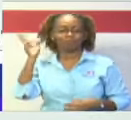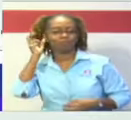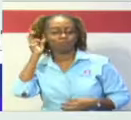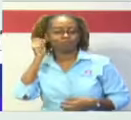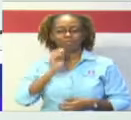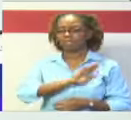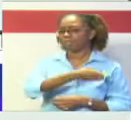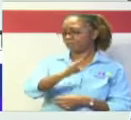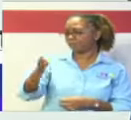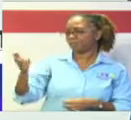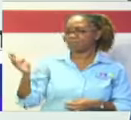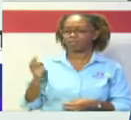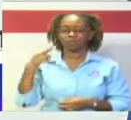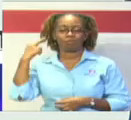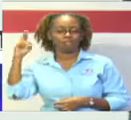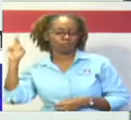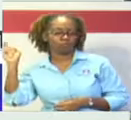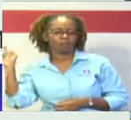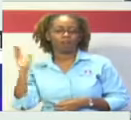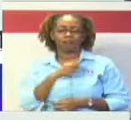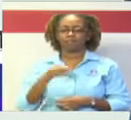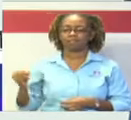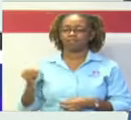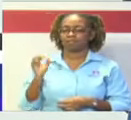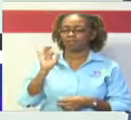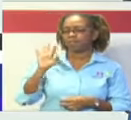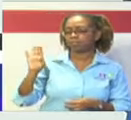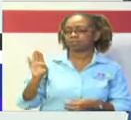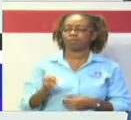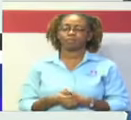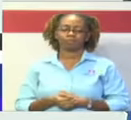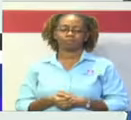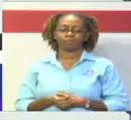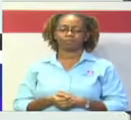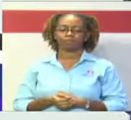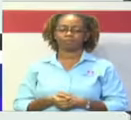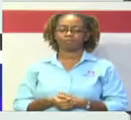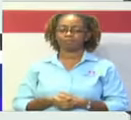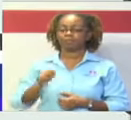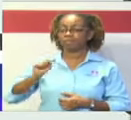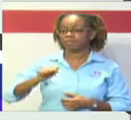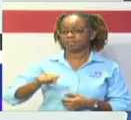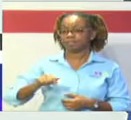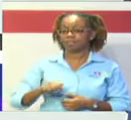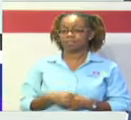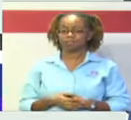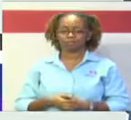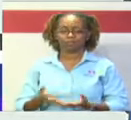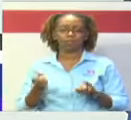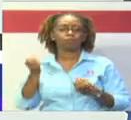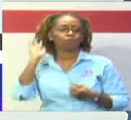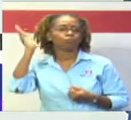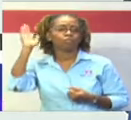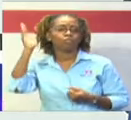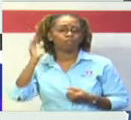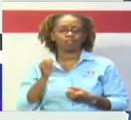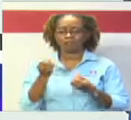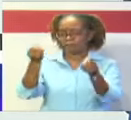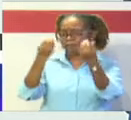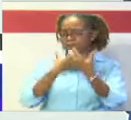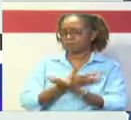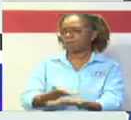media houses and social media platforms. This morning, I would like to present to you the information as per